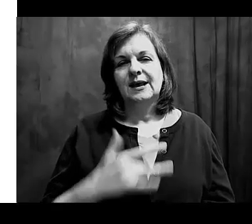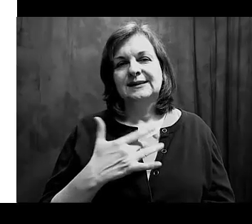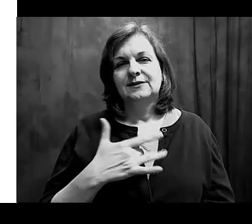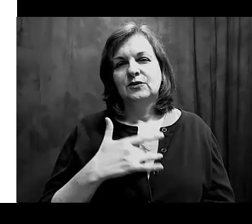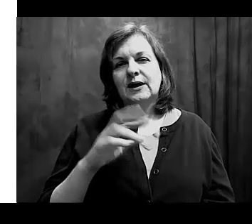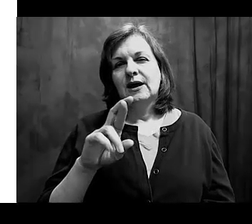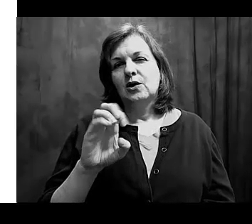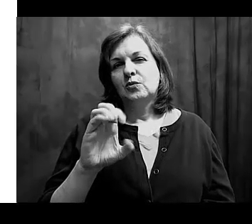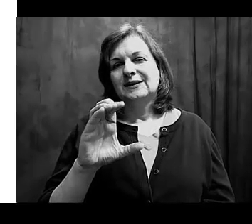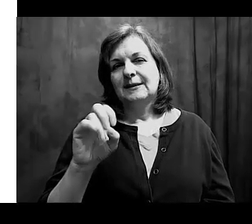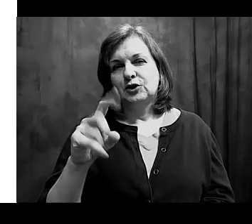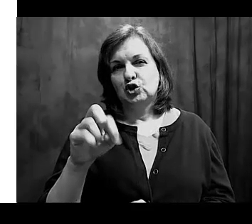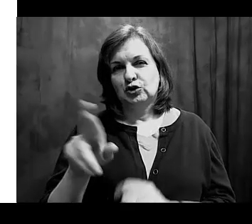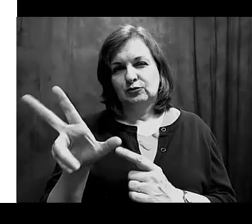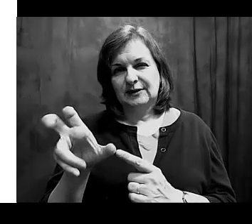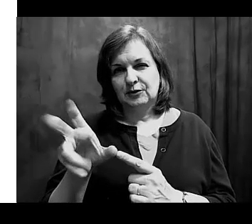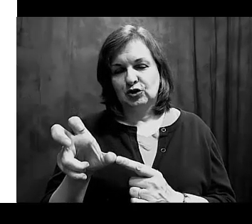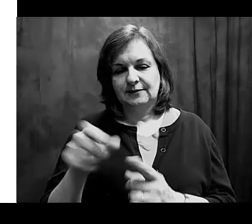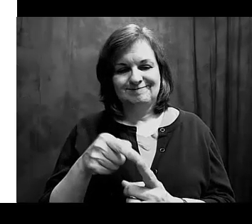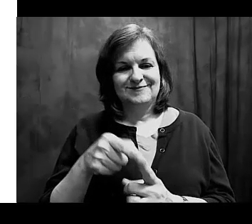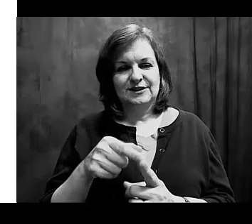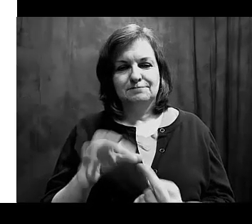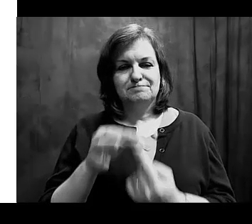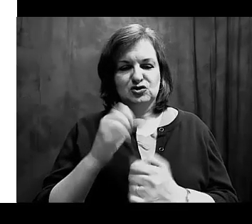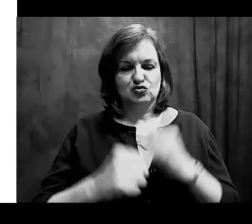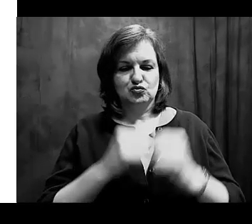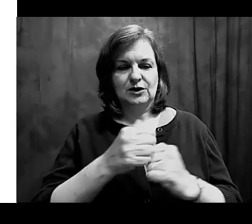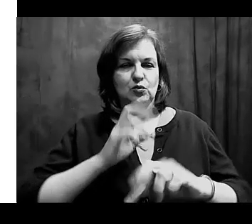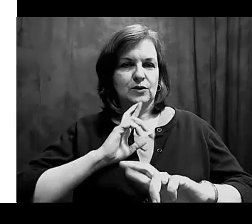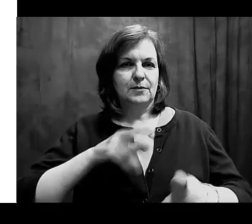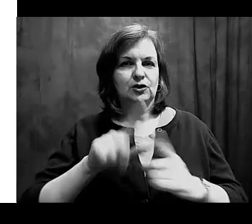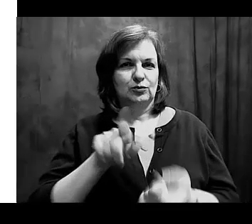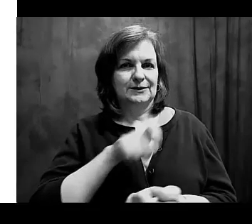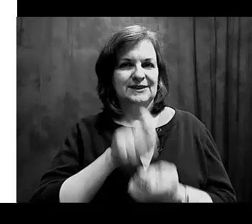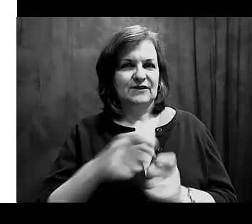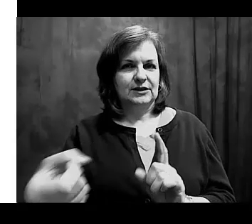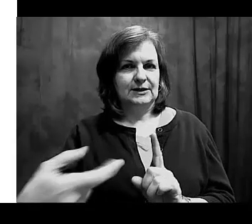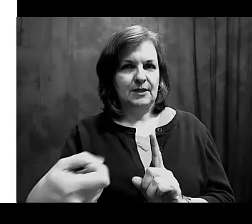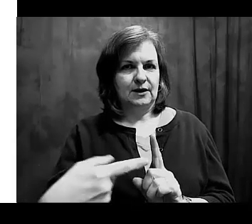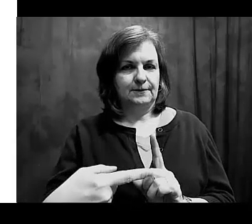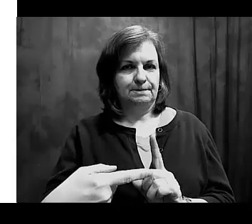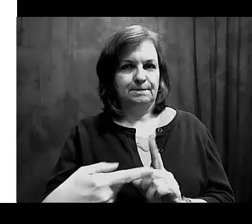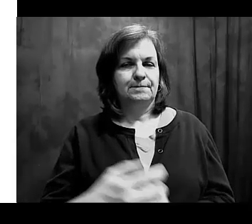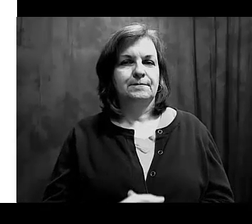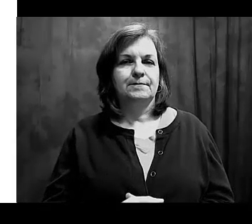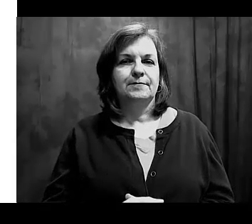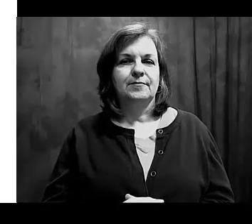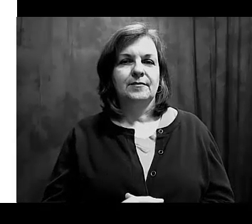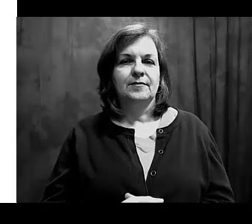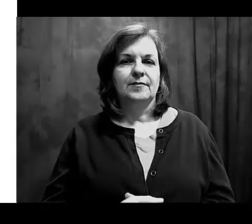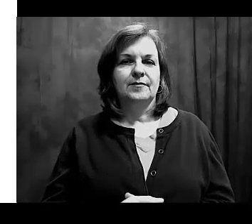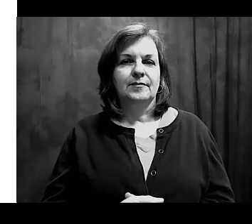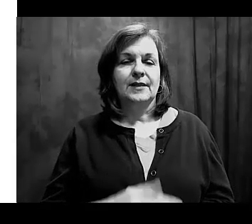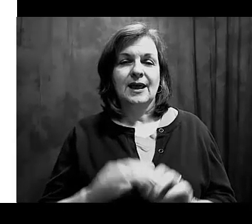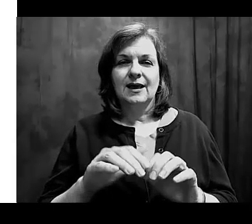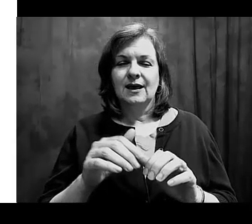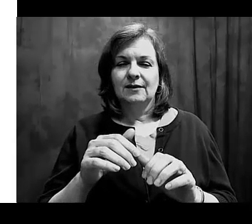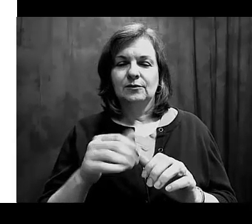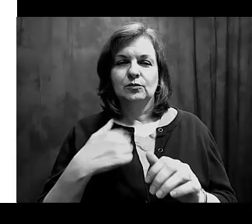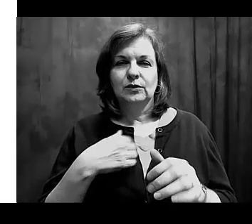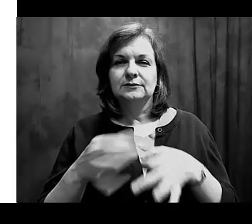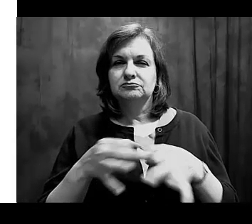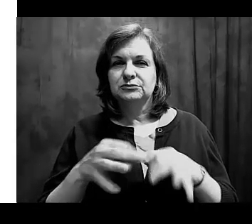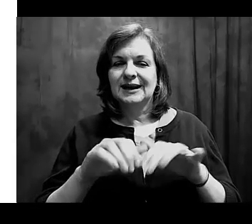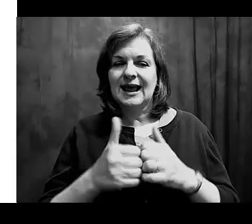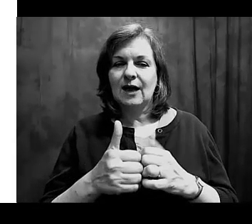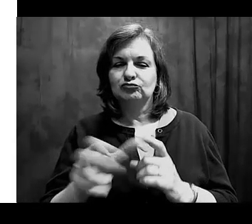your nervous and muscular system. So, when we talk sensory receptors, what we're actually talking about are structures that are